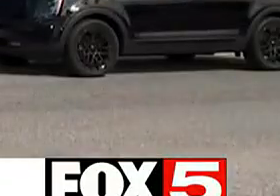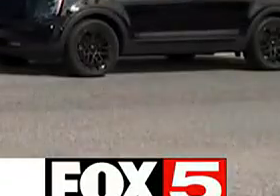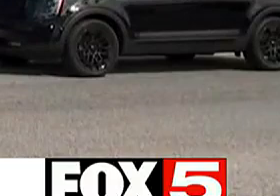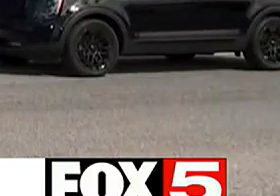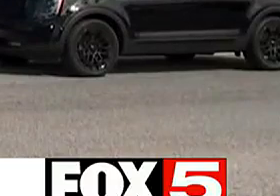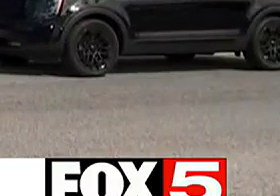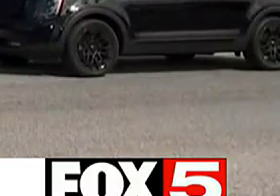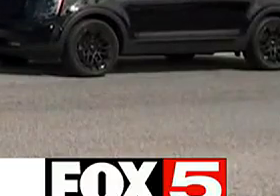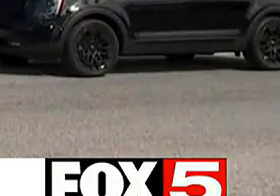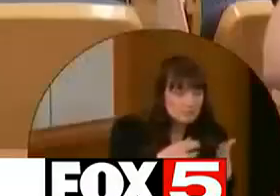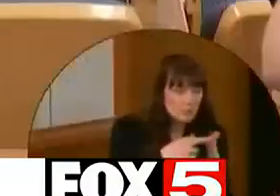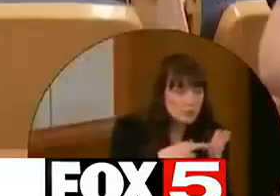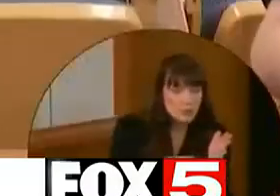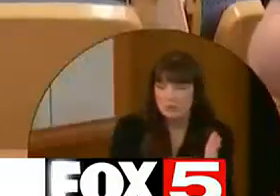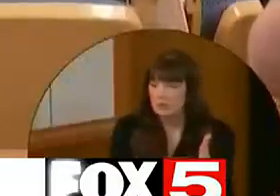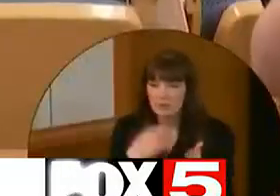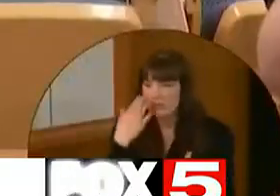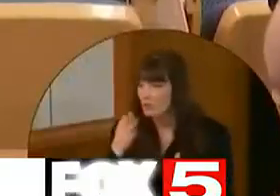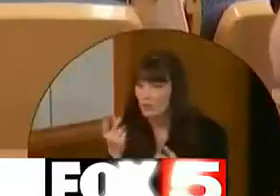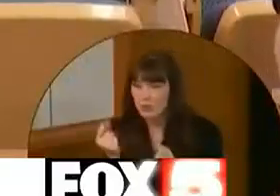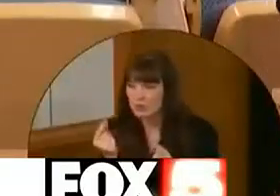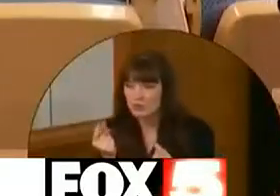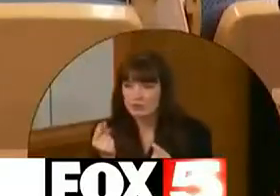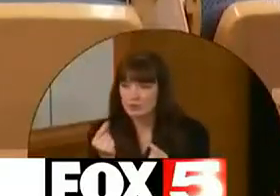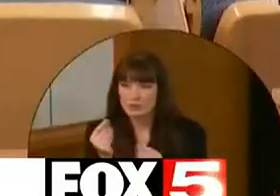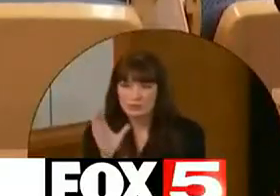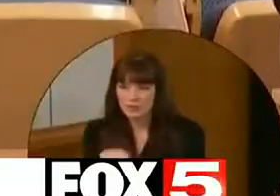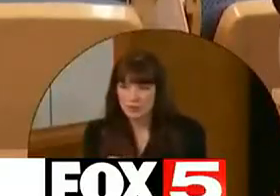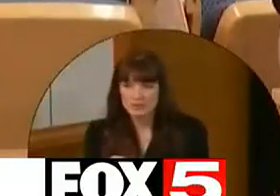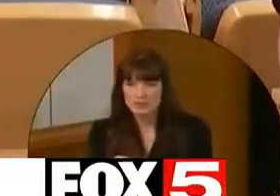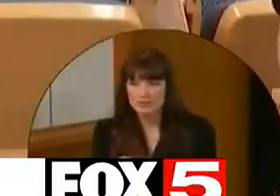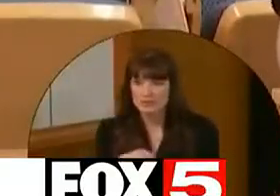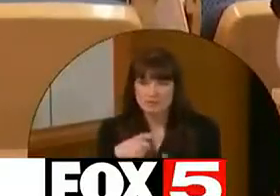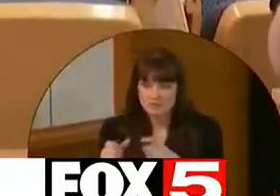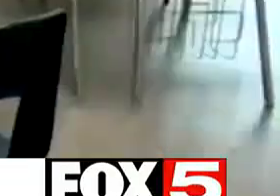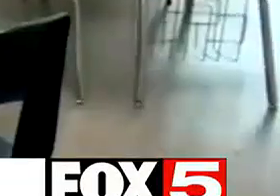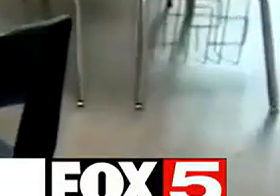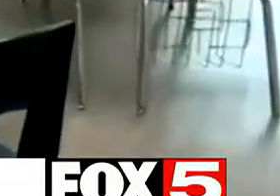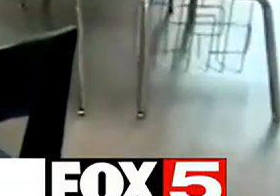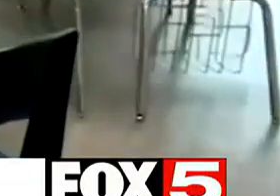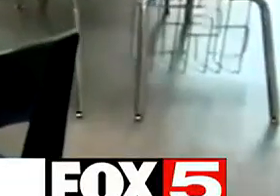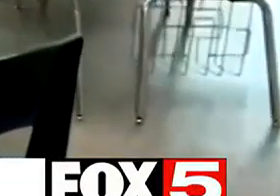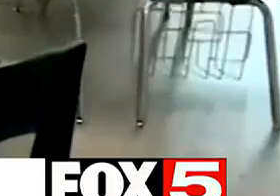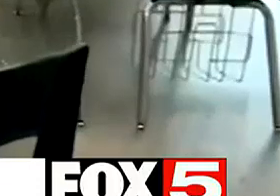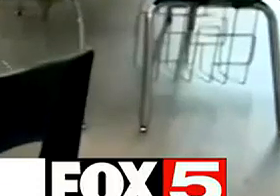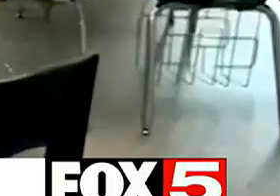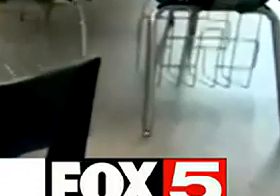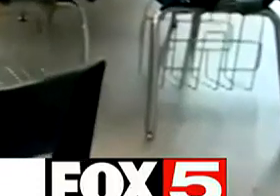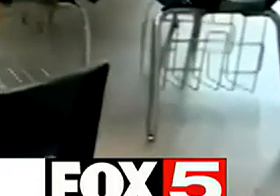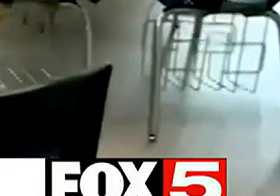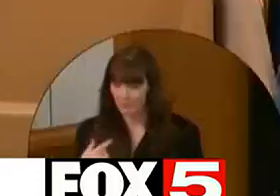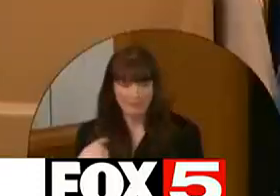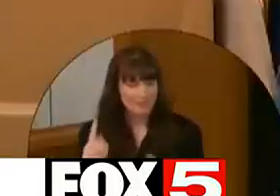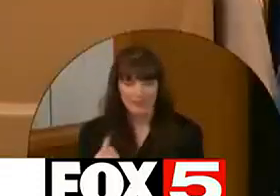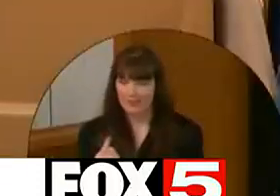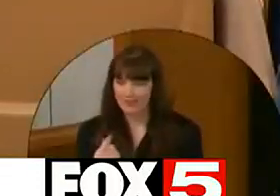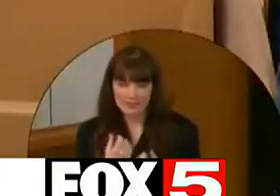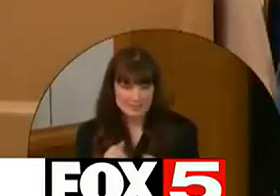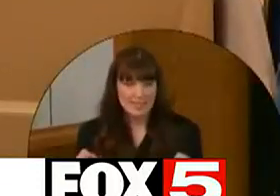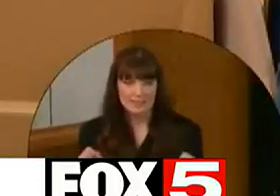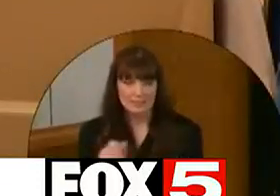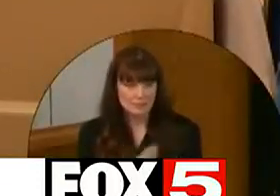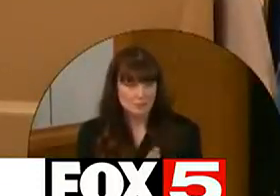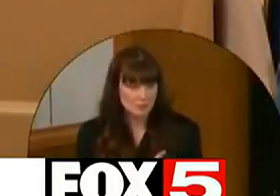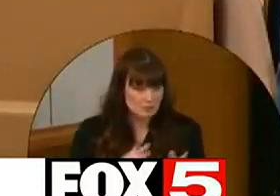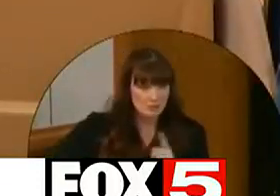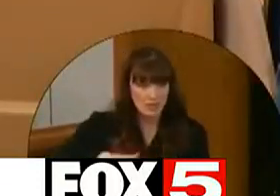do not know how to handle it. Teachers are not even given a clear answer as to what to do if a fight breaks out in my class. Jalissa